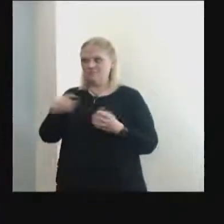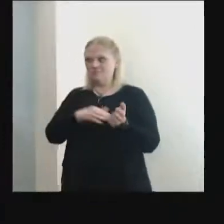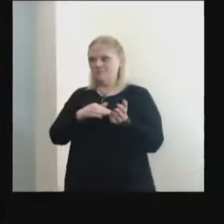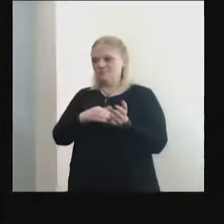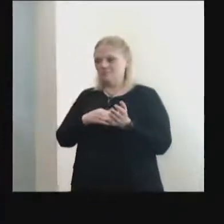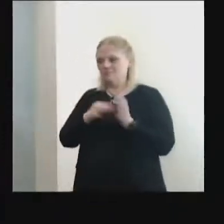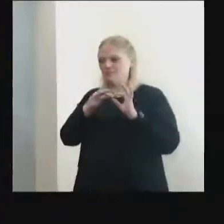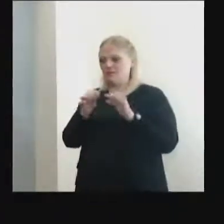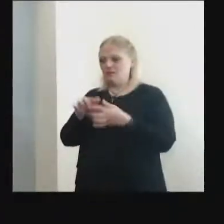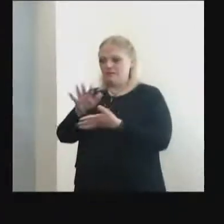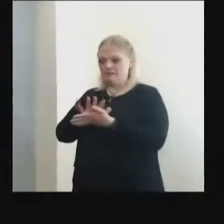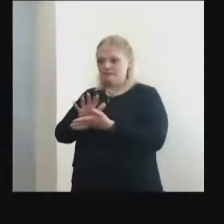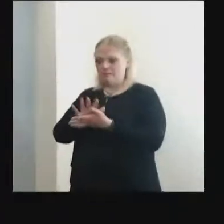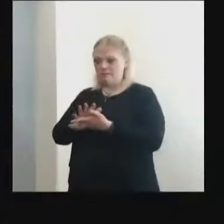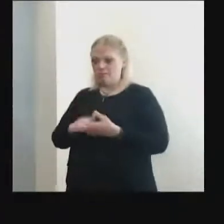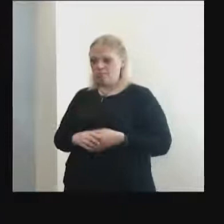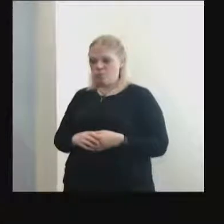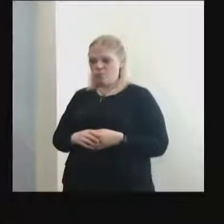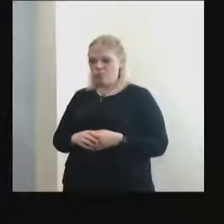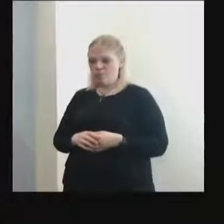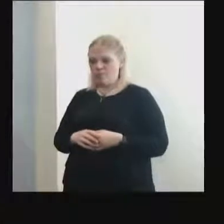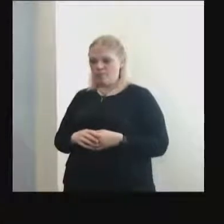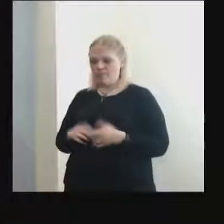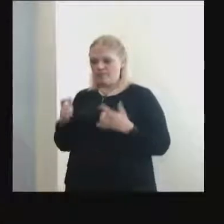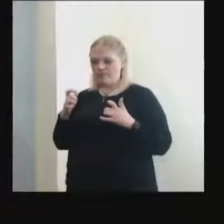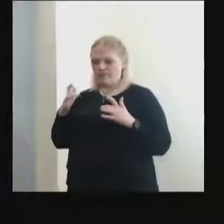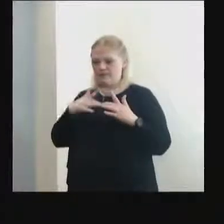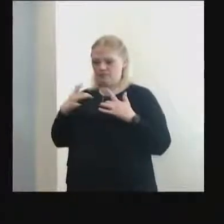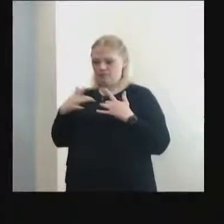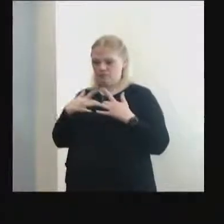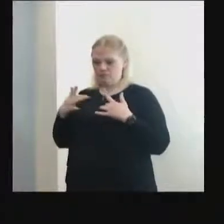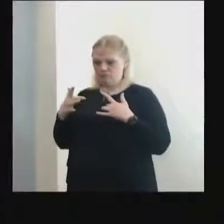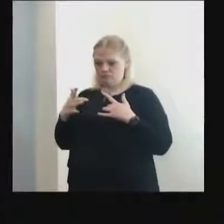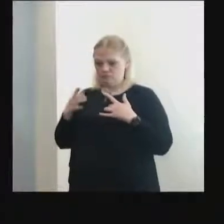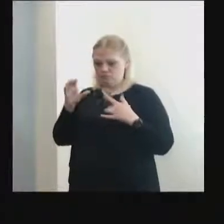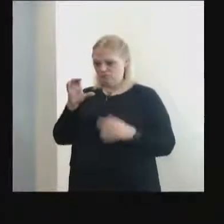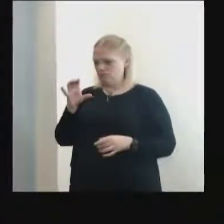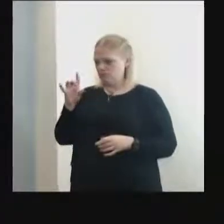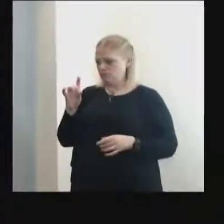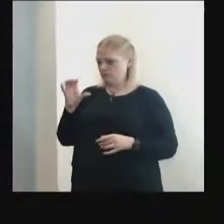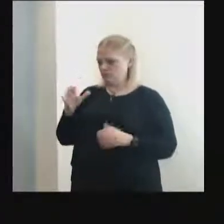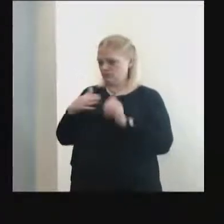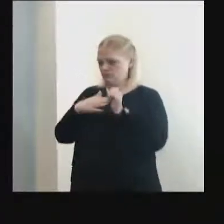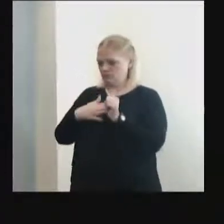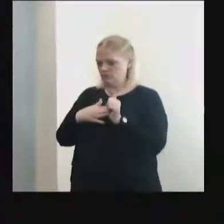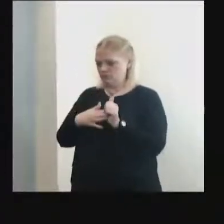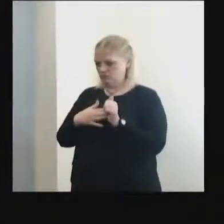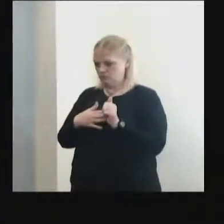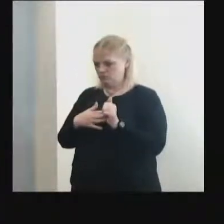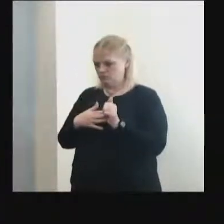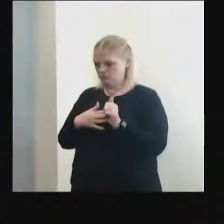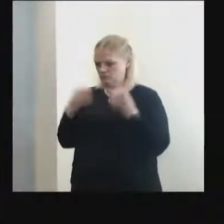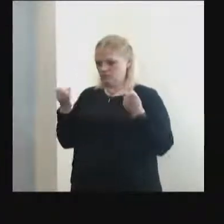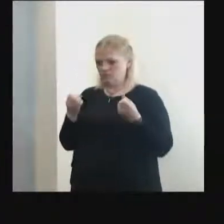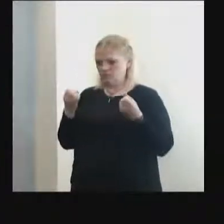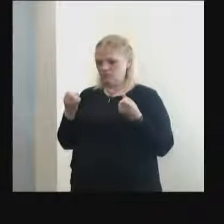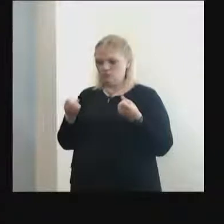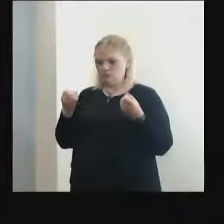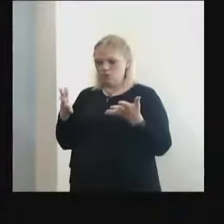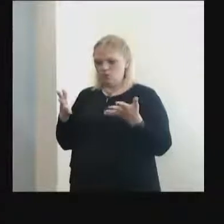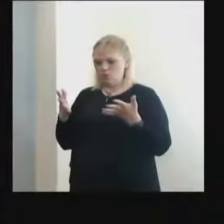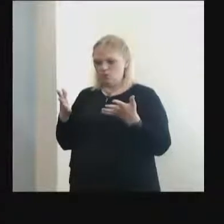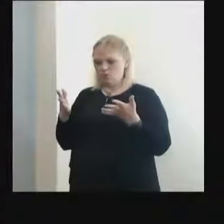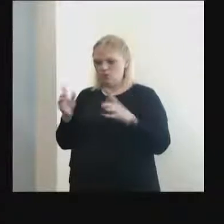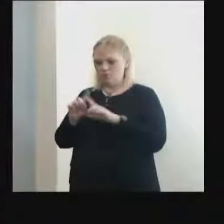to schools. There's a growing concern about CDC guidance related to schools. There's multiple outlets that have